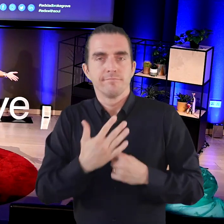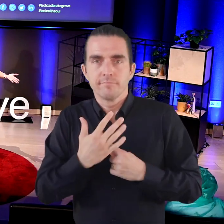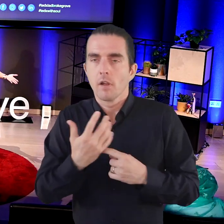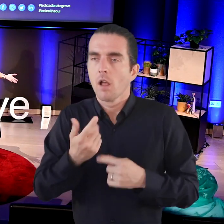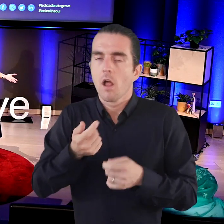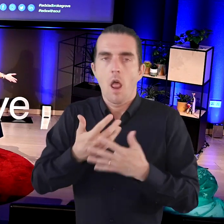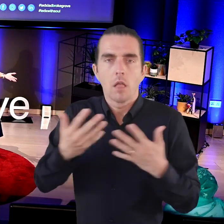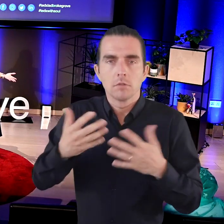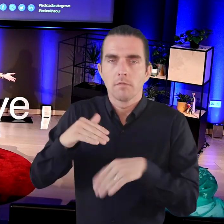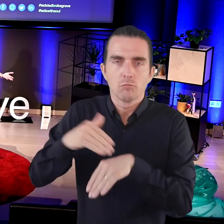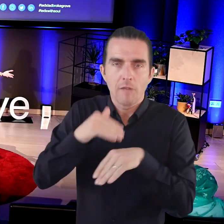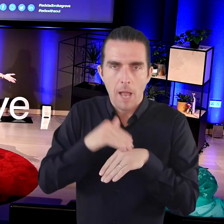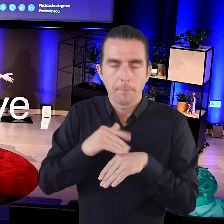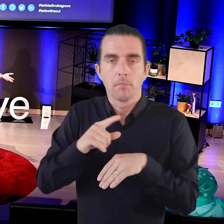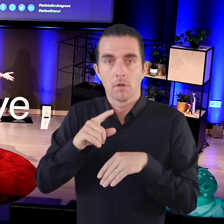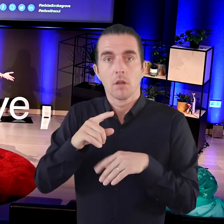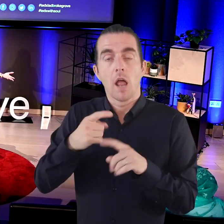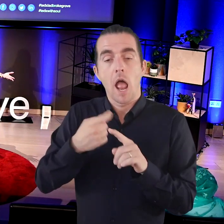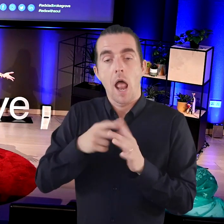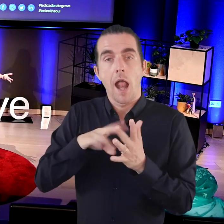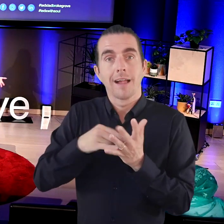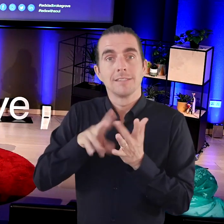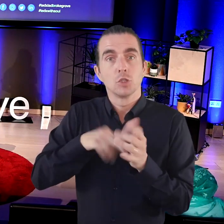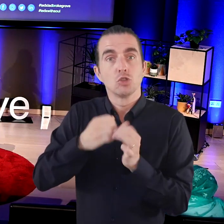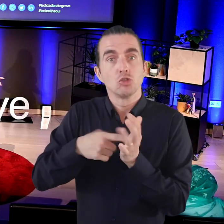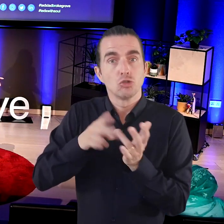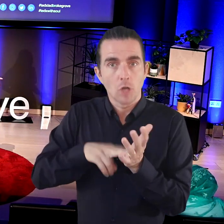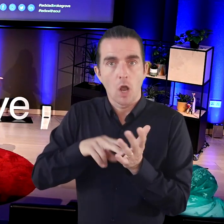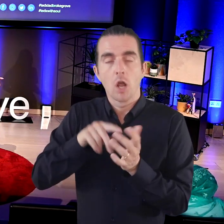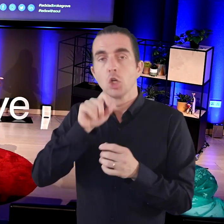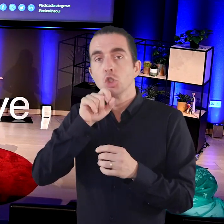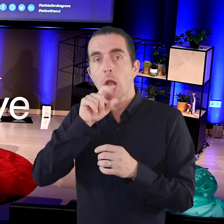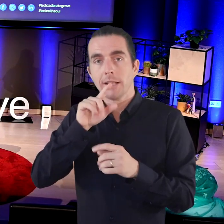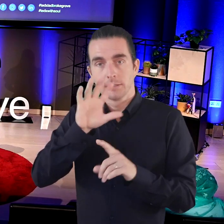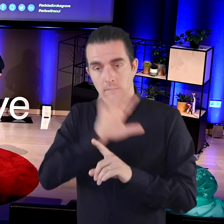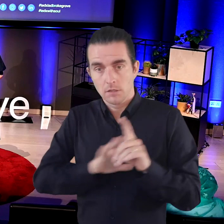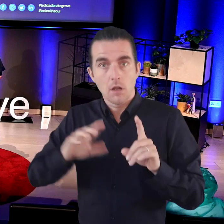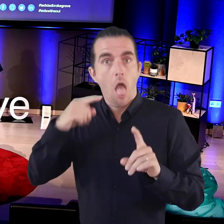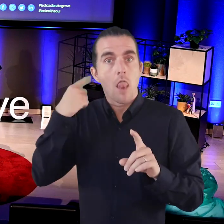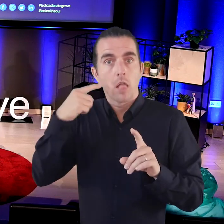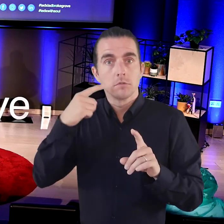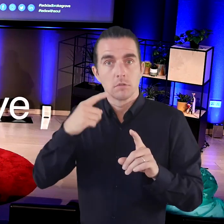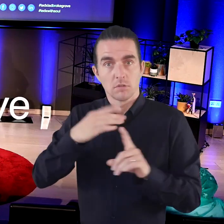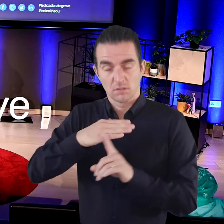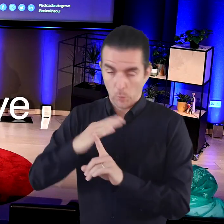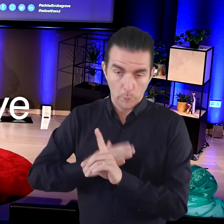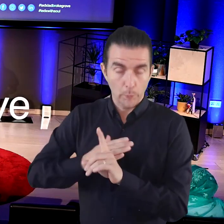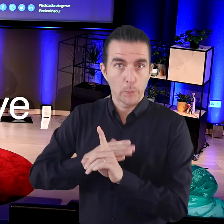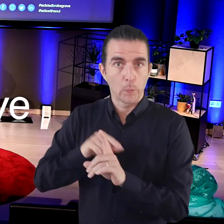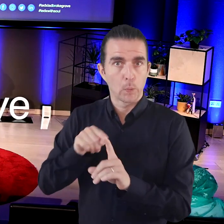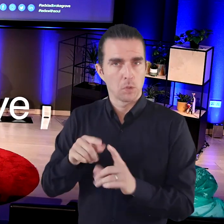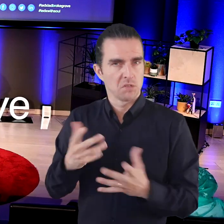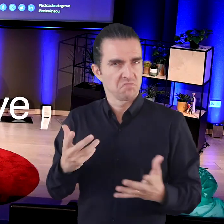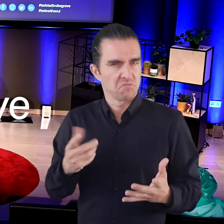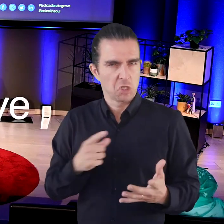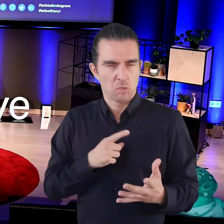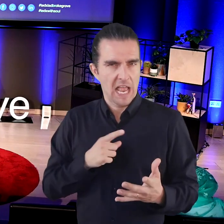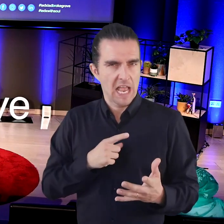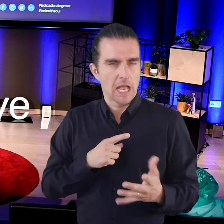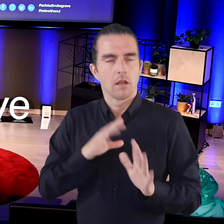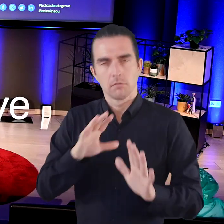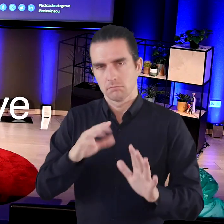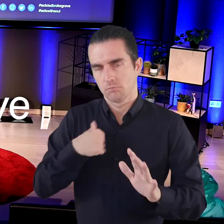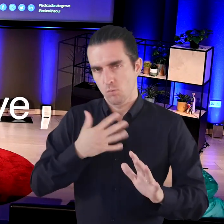were second bottom of the table in London. Why? Let me tell you what I saw, and